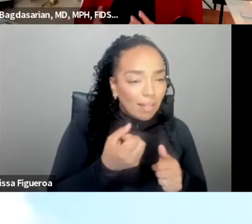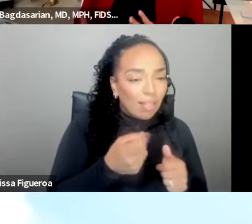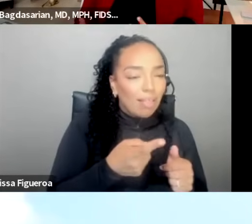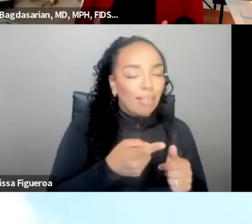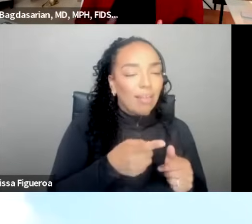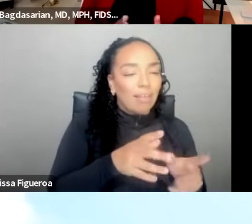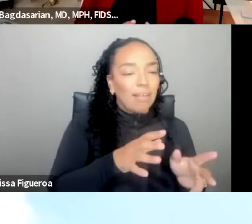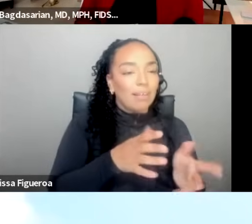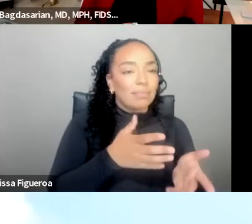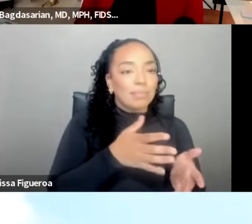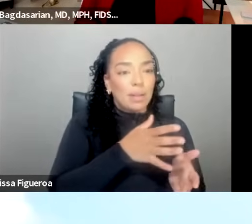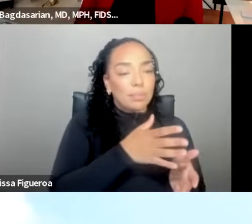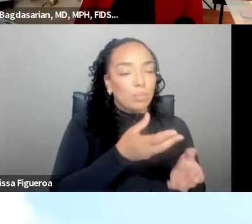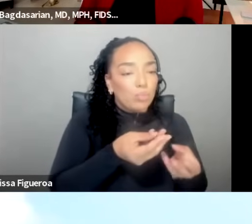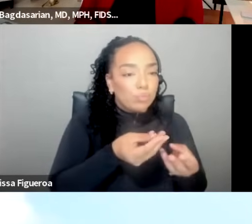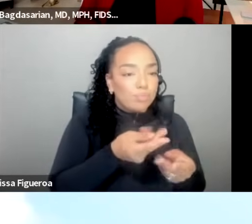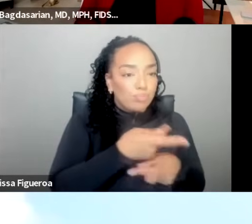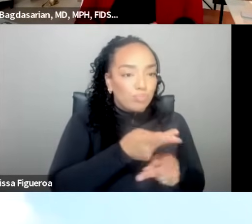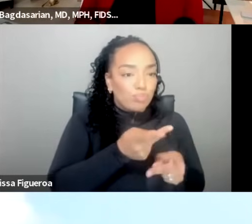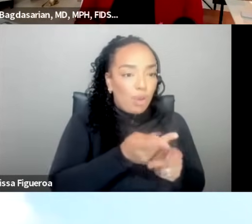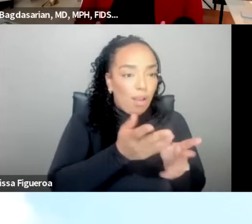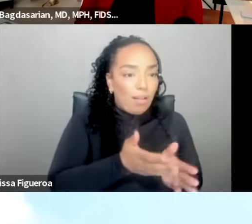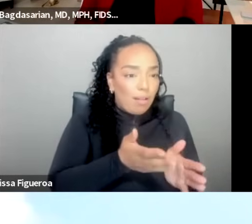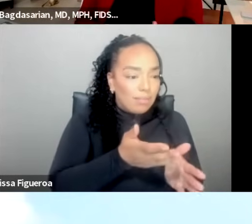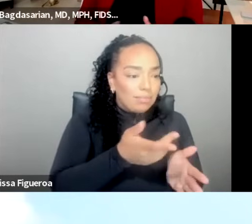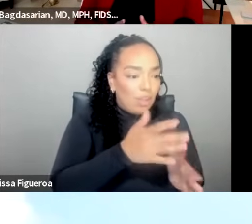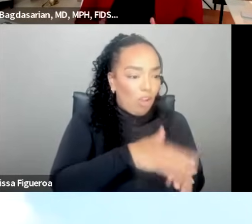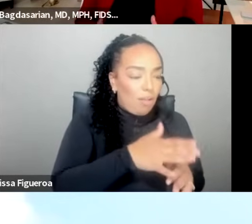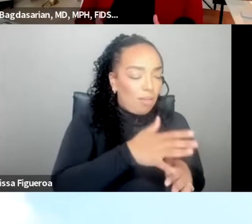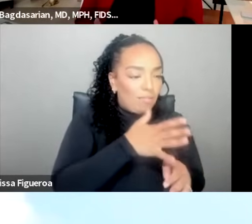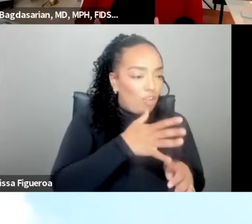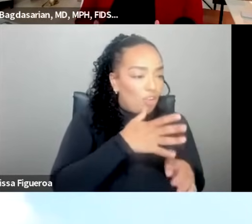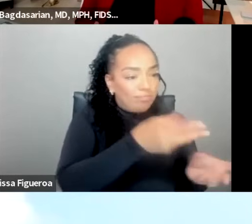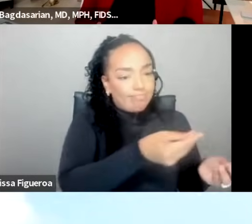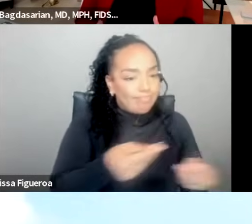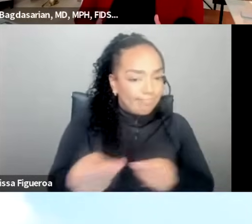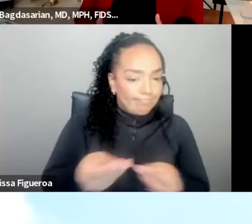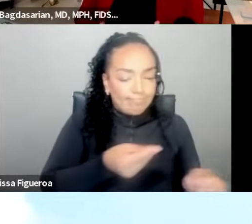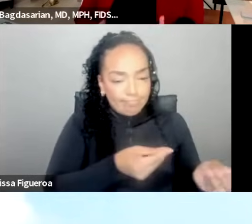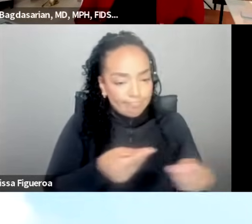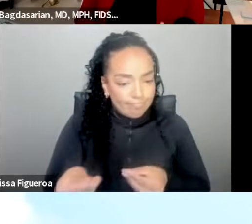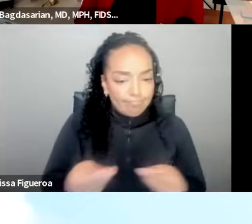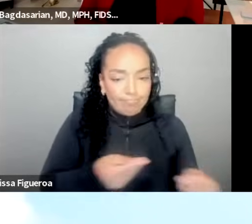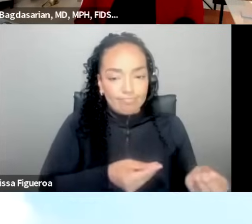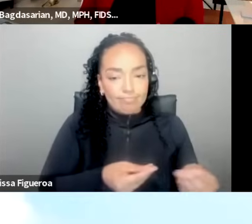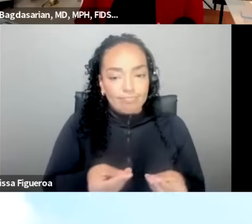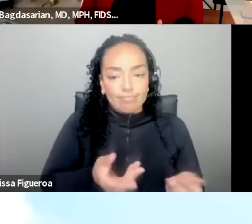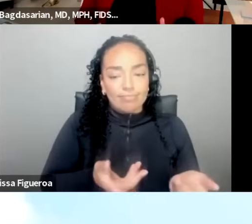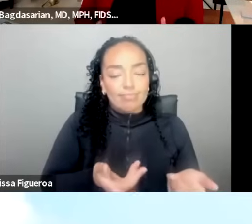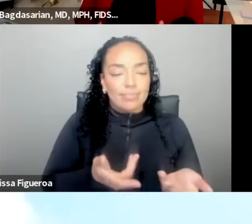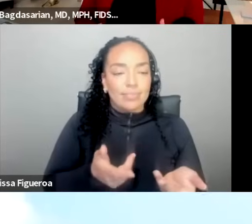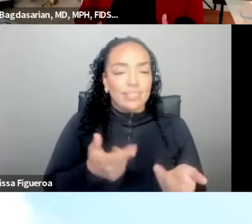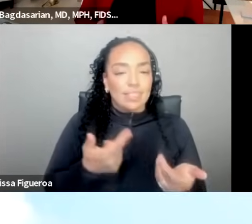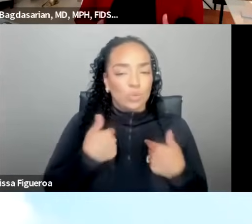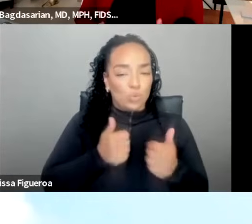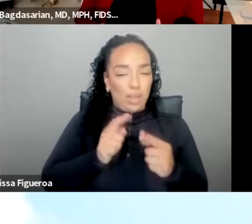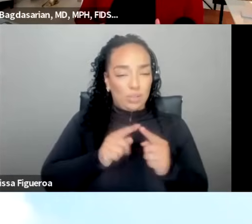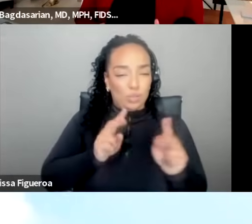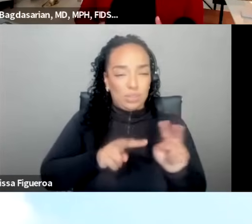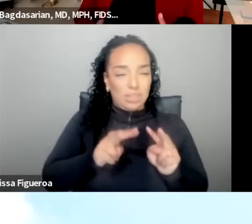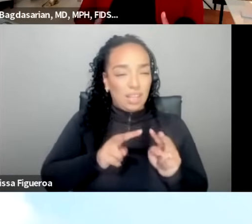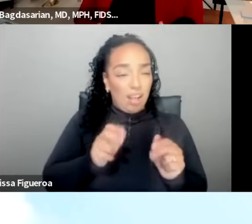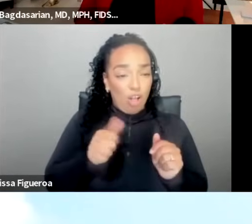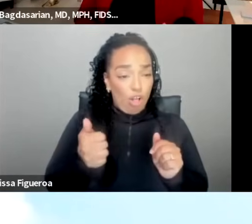on and off the farms. Is there a plan to broaden that scope and look at other folks who may be coming into contact with